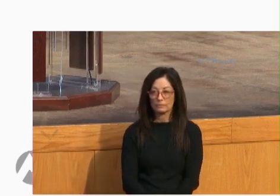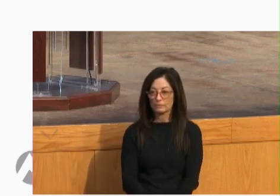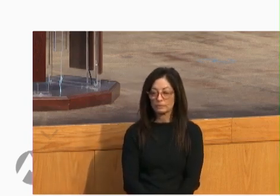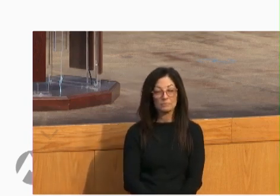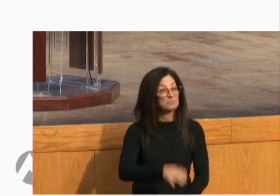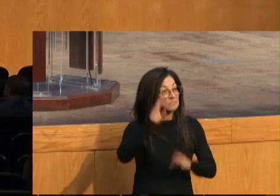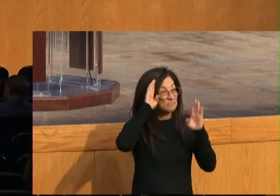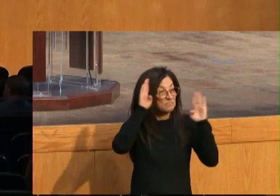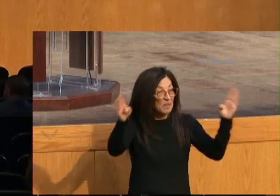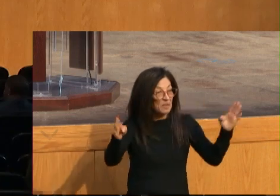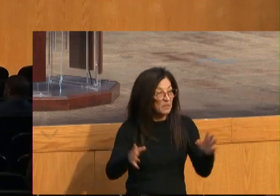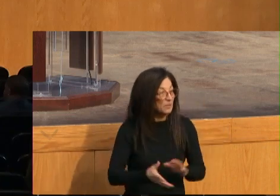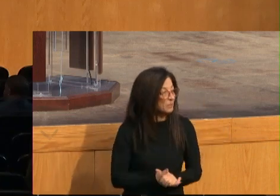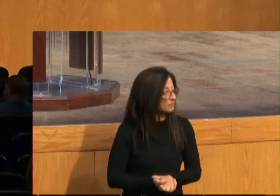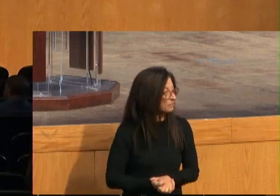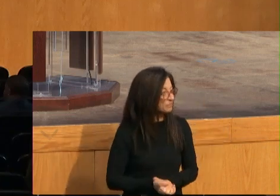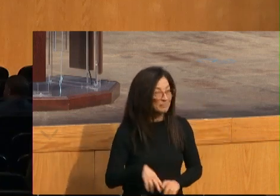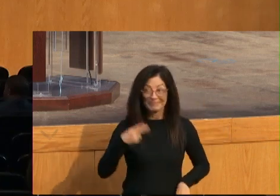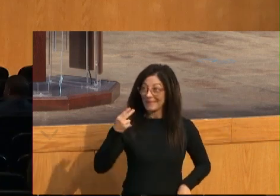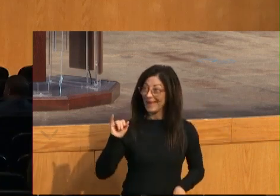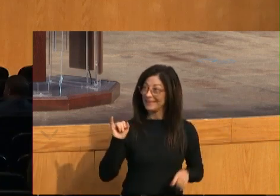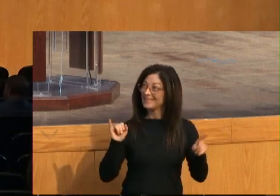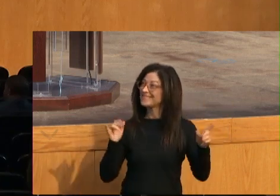Hello, folks.